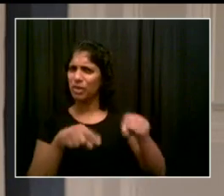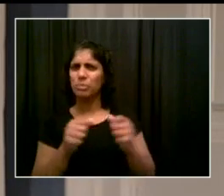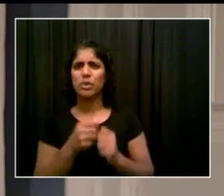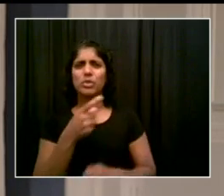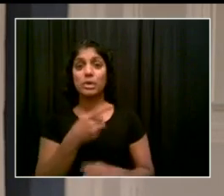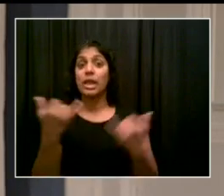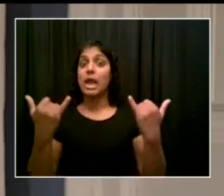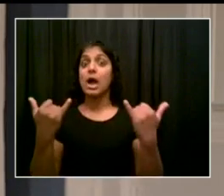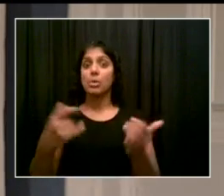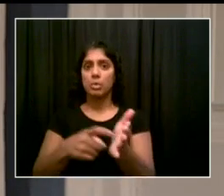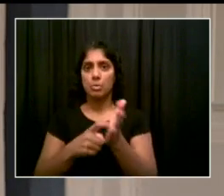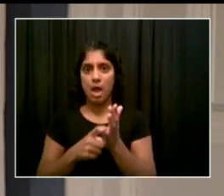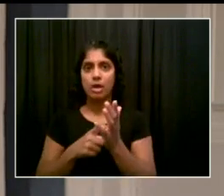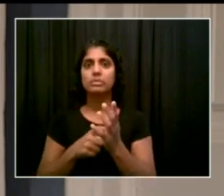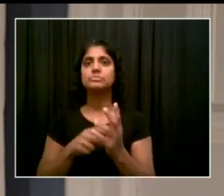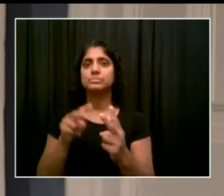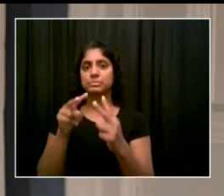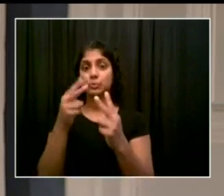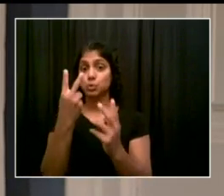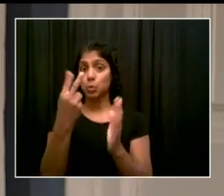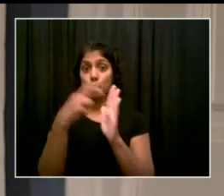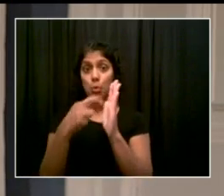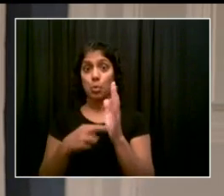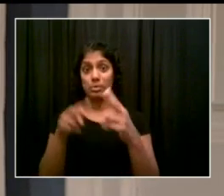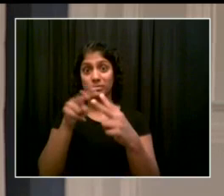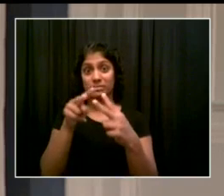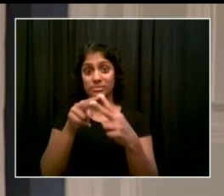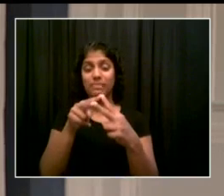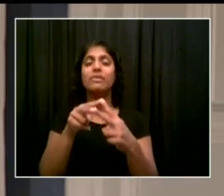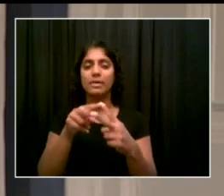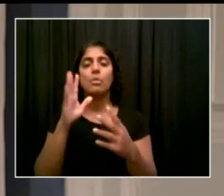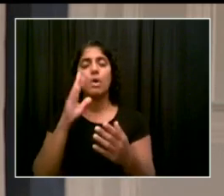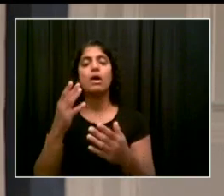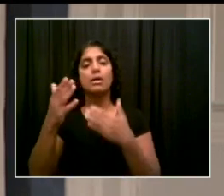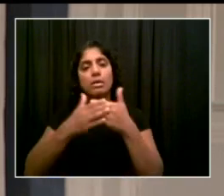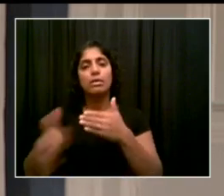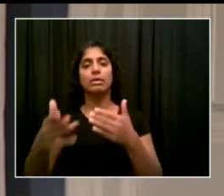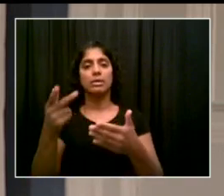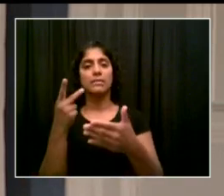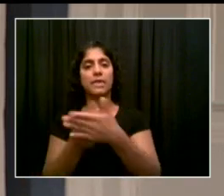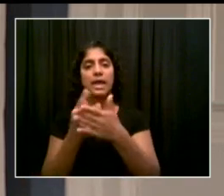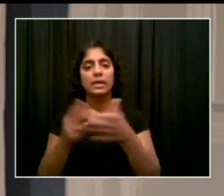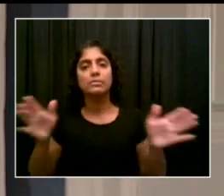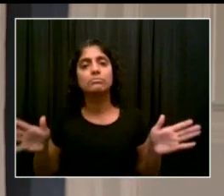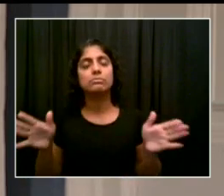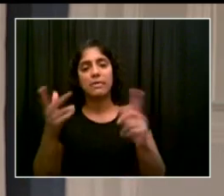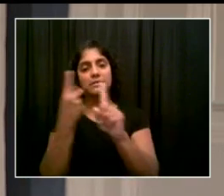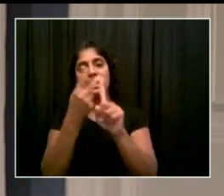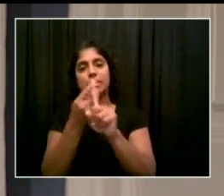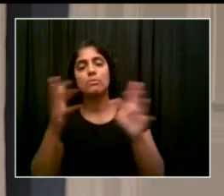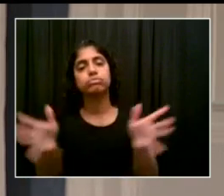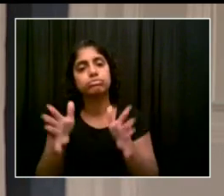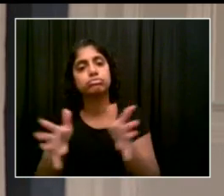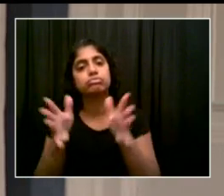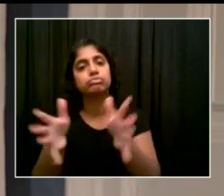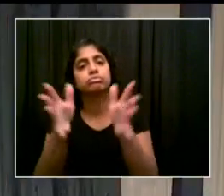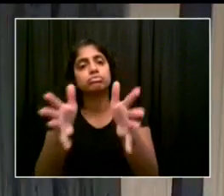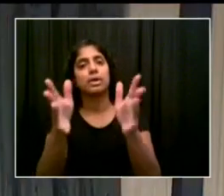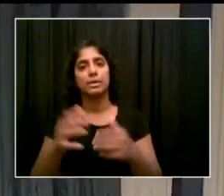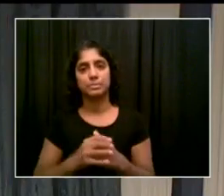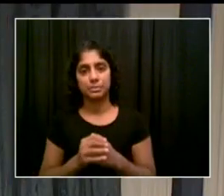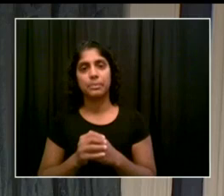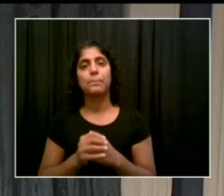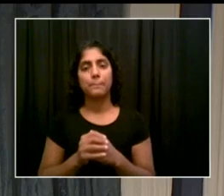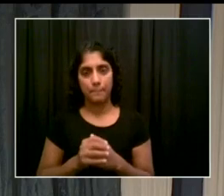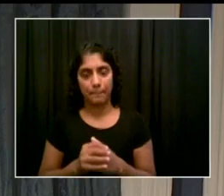each other, and that by getting weekly testing or vaccinating, we're doing exactly that. Thank you. Thank you. Go